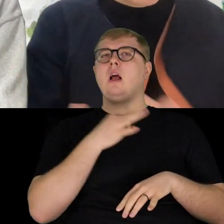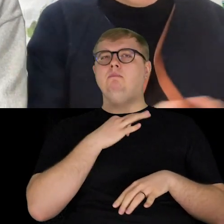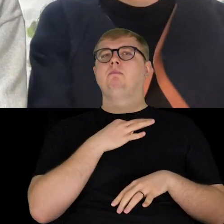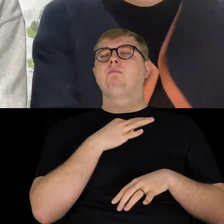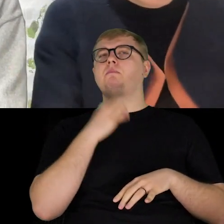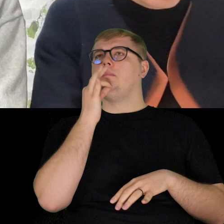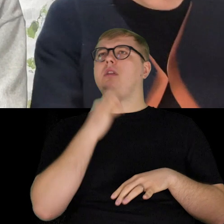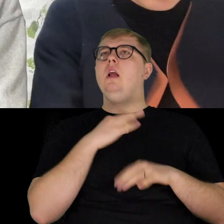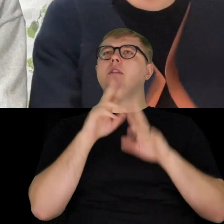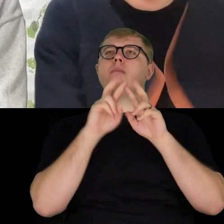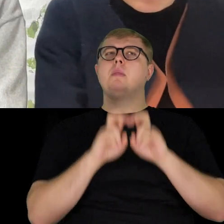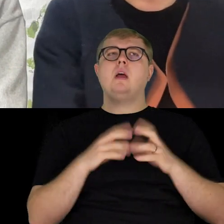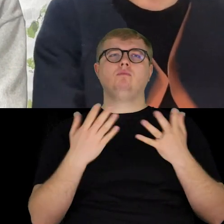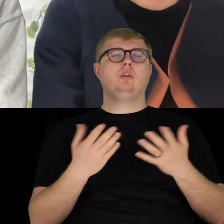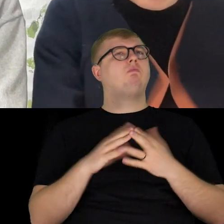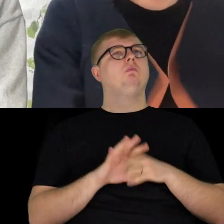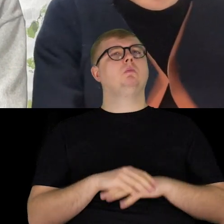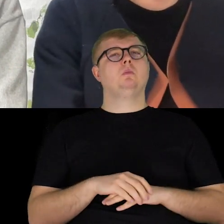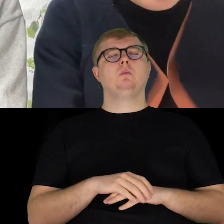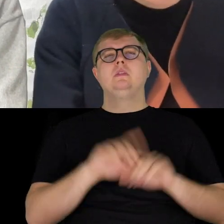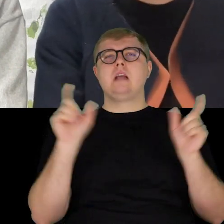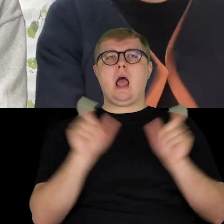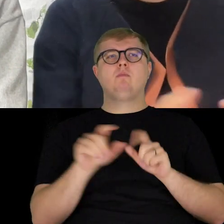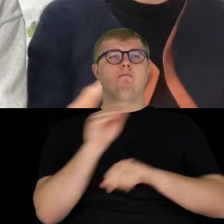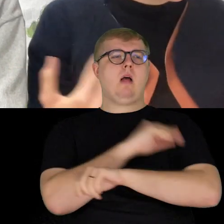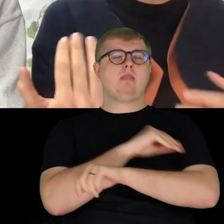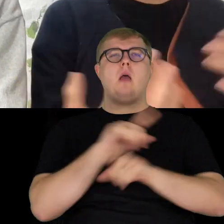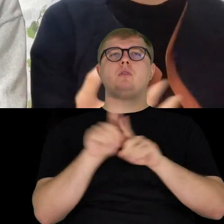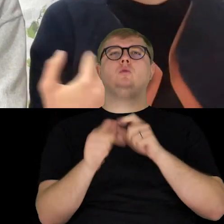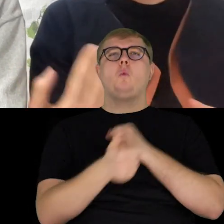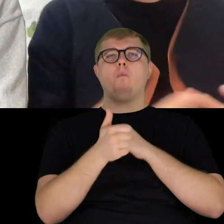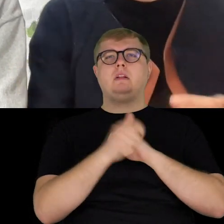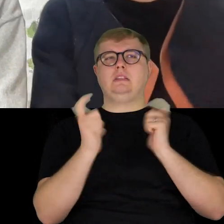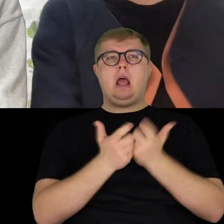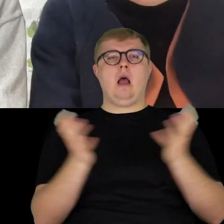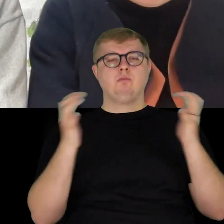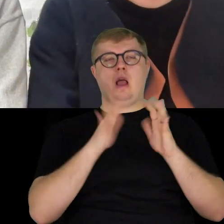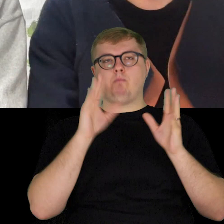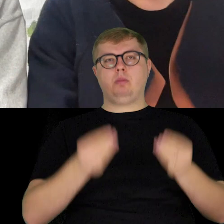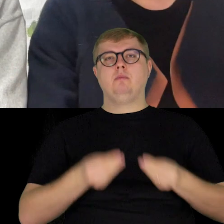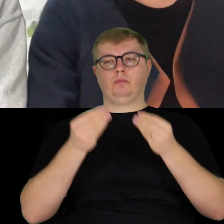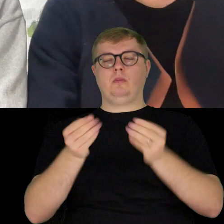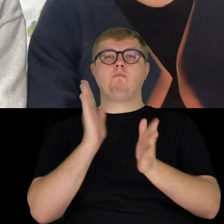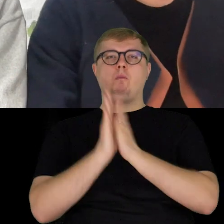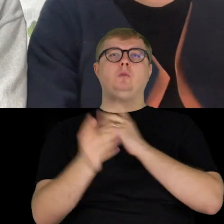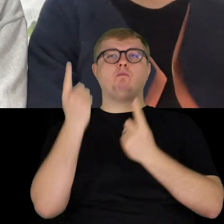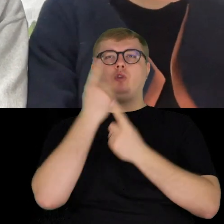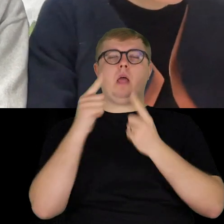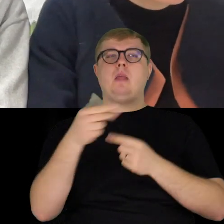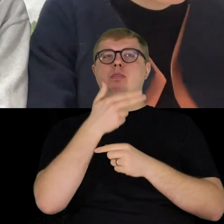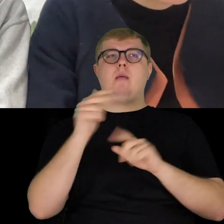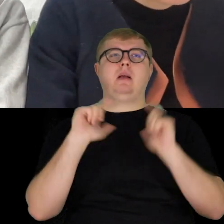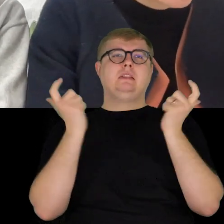and somehow all the material and documentation that they gathered and so on. And then we are just thinking aloud all together.